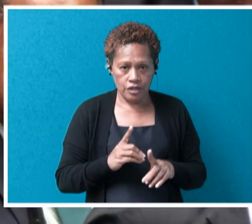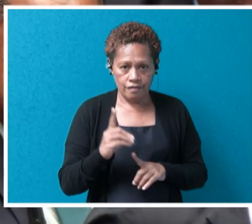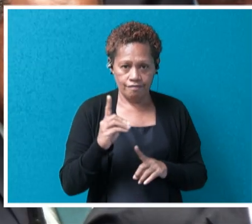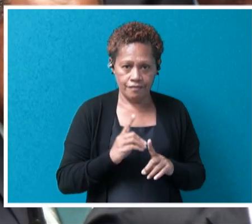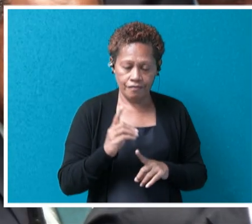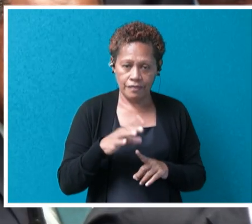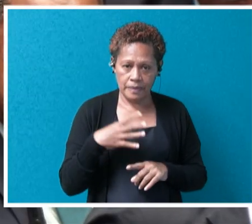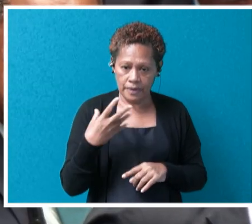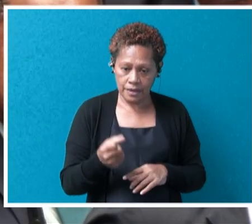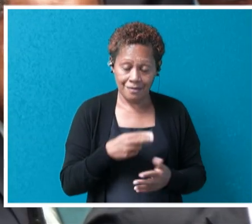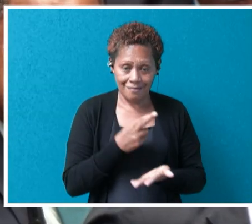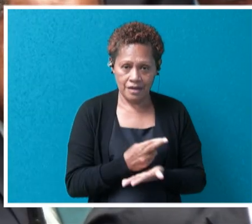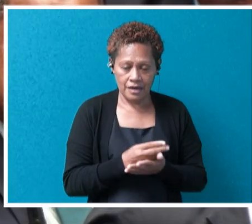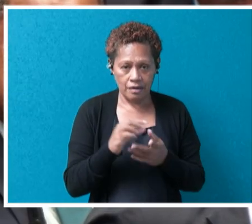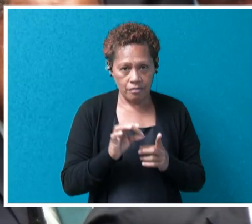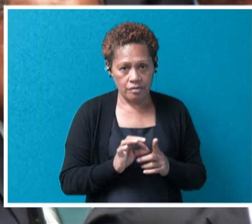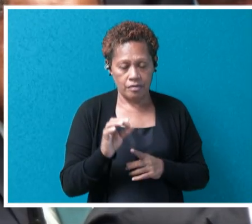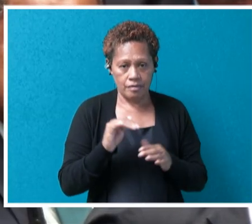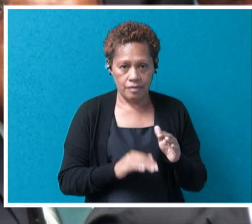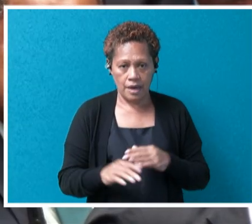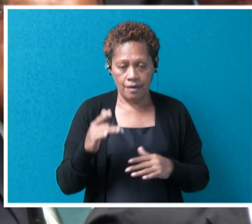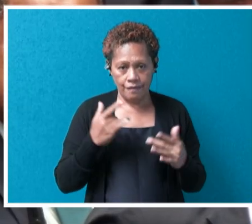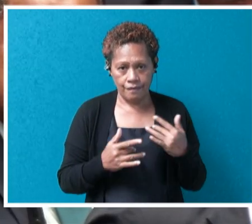delivers real improvement in livelihood,